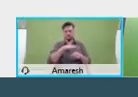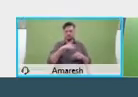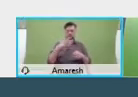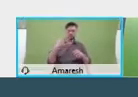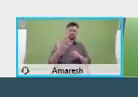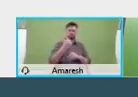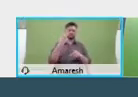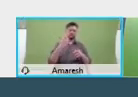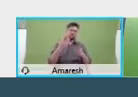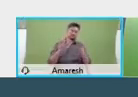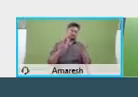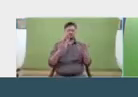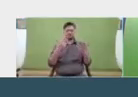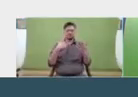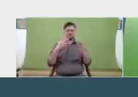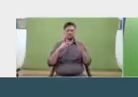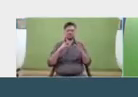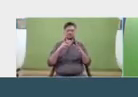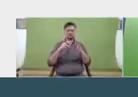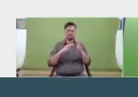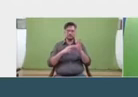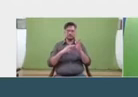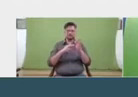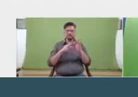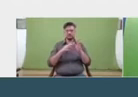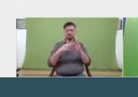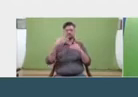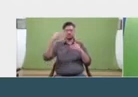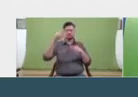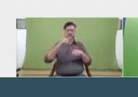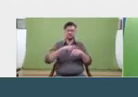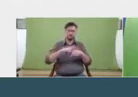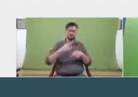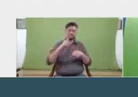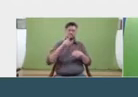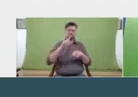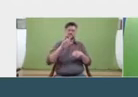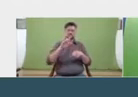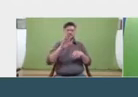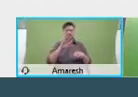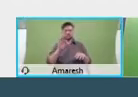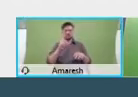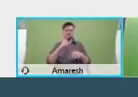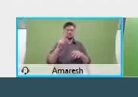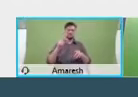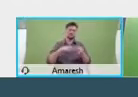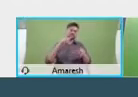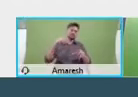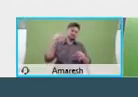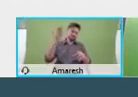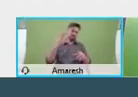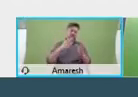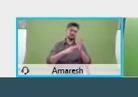will do you know 50 years 100 years later none of us will be maybe alive 100 years later but i think neuro linguistic